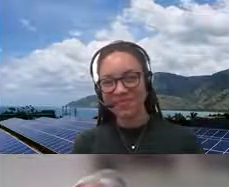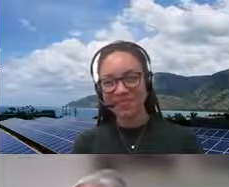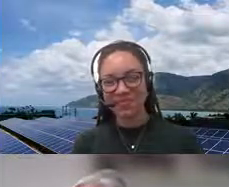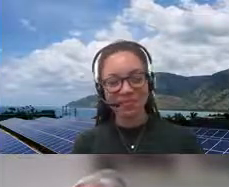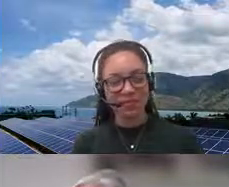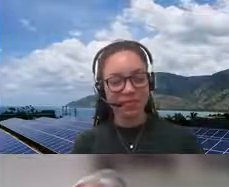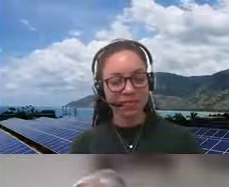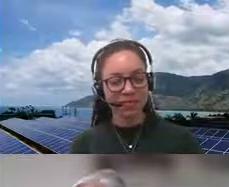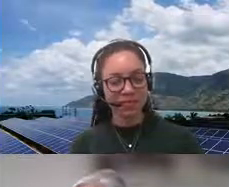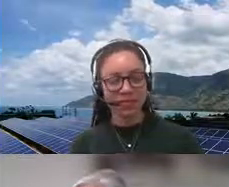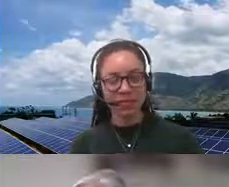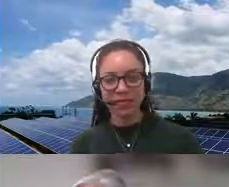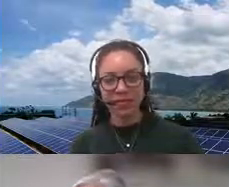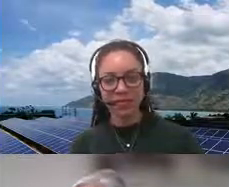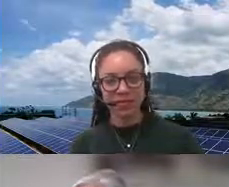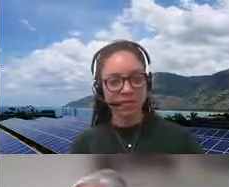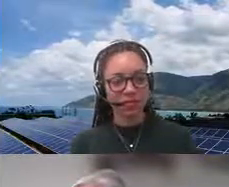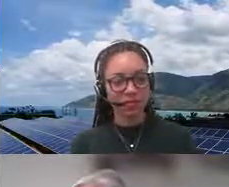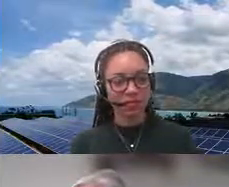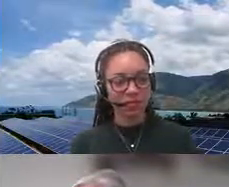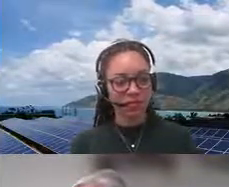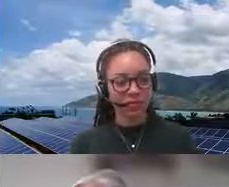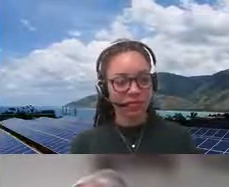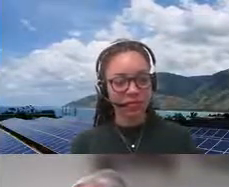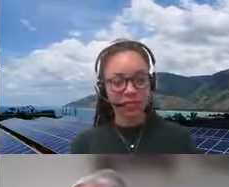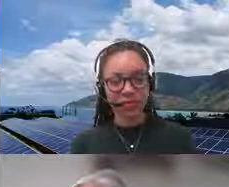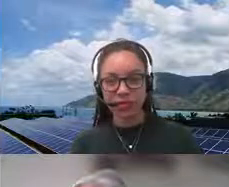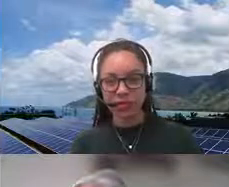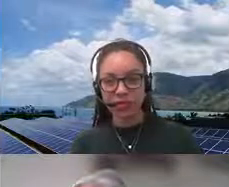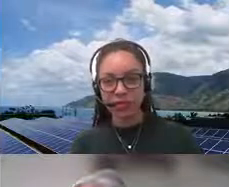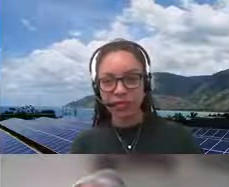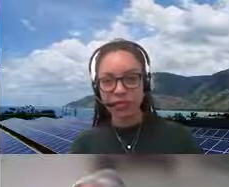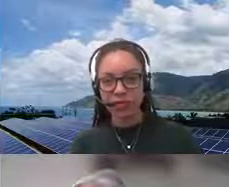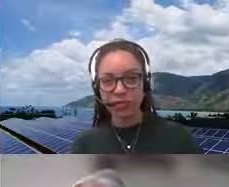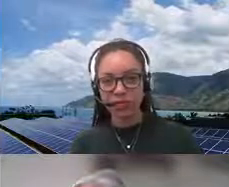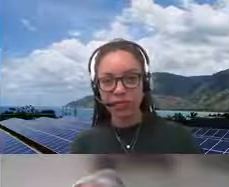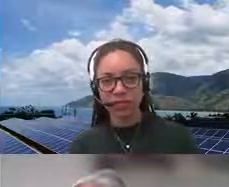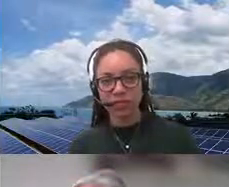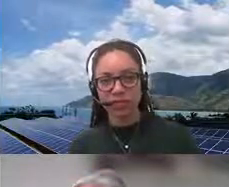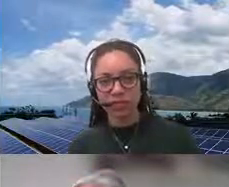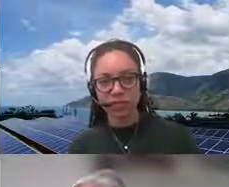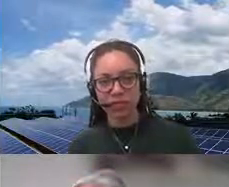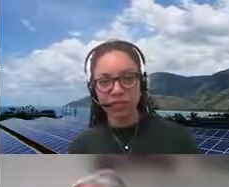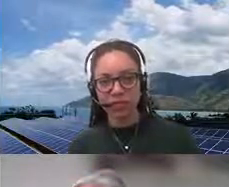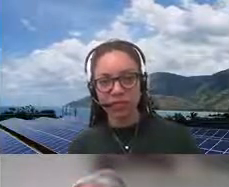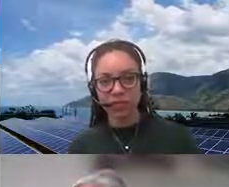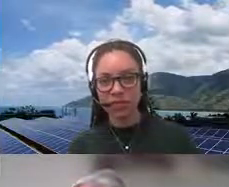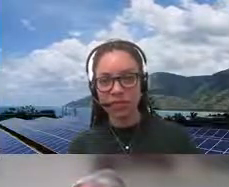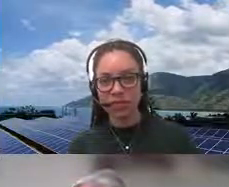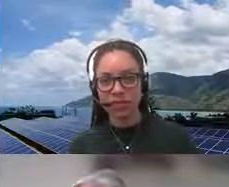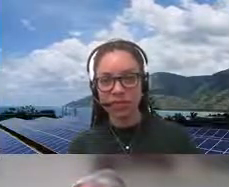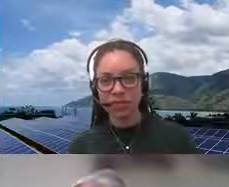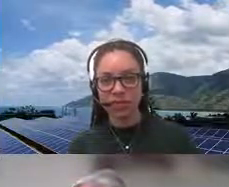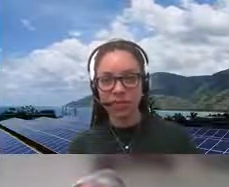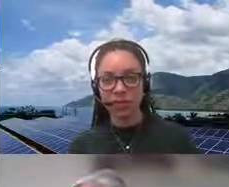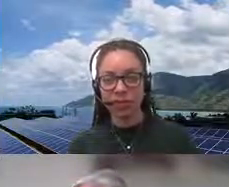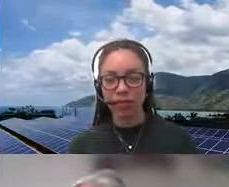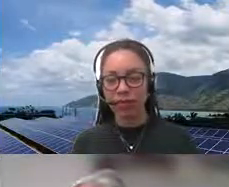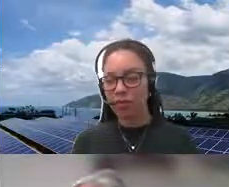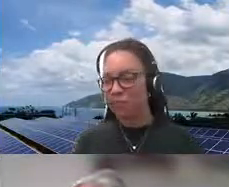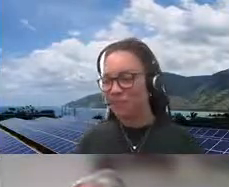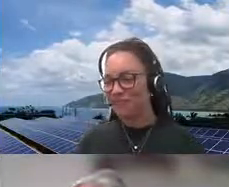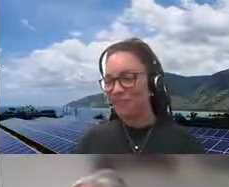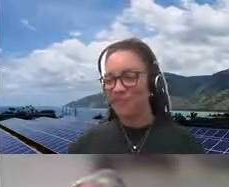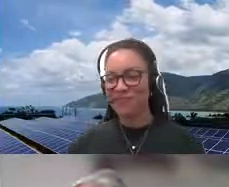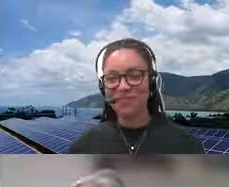Liz. Here are our project partners. So something that we are really conscious of is that there is an awful lot of regulation in the